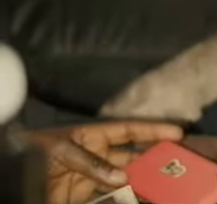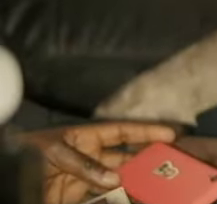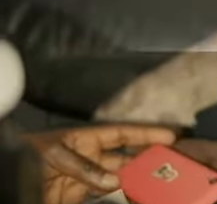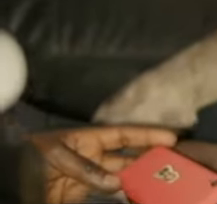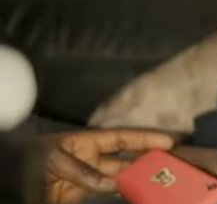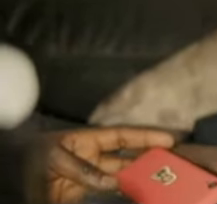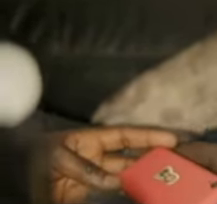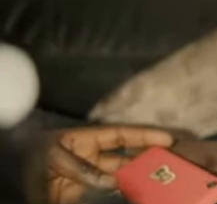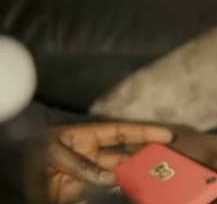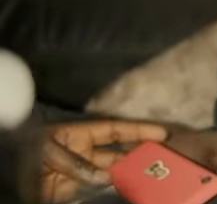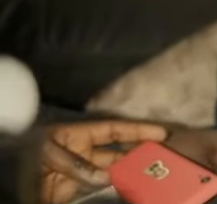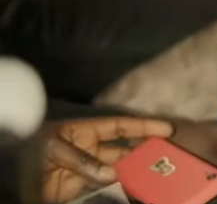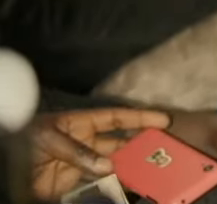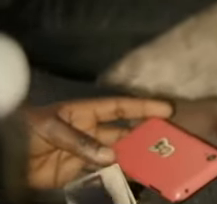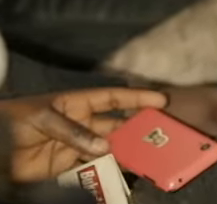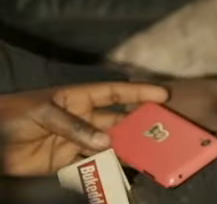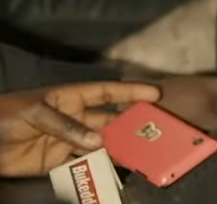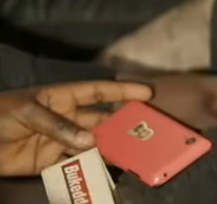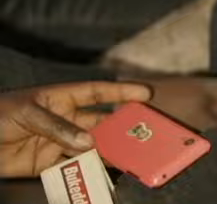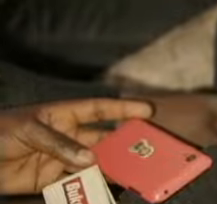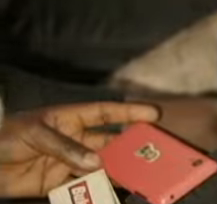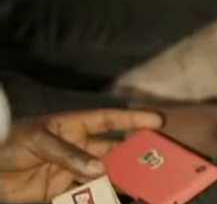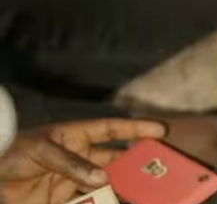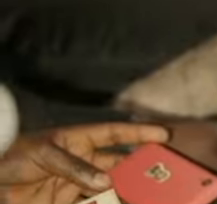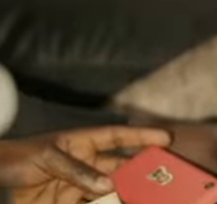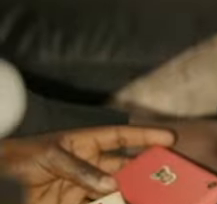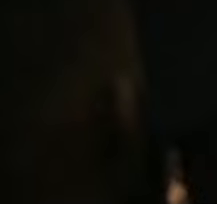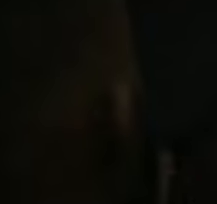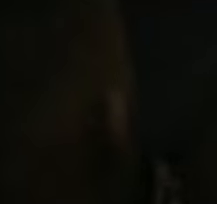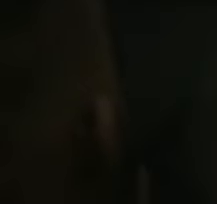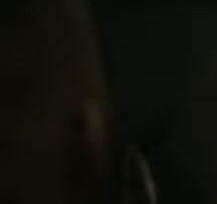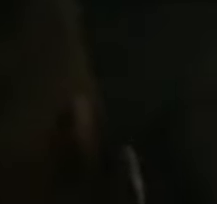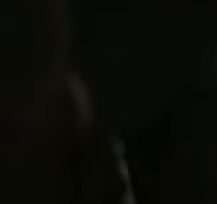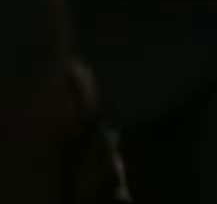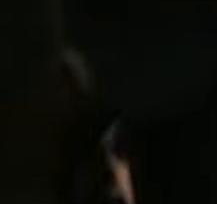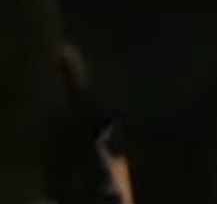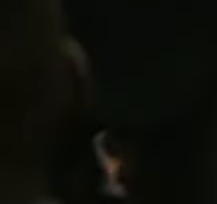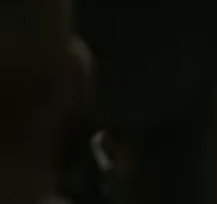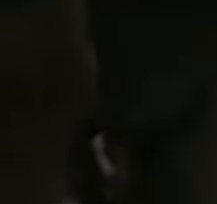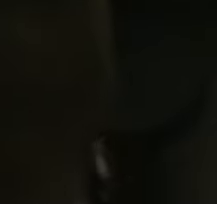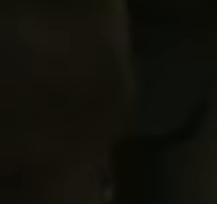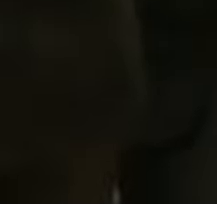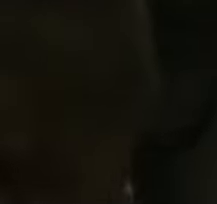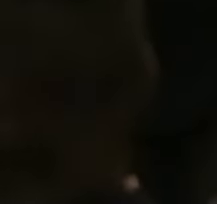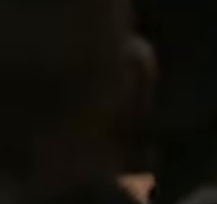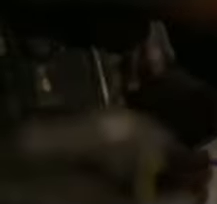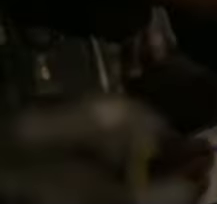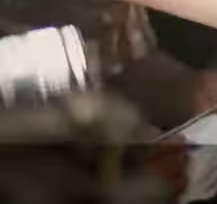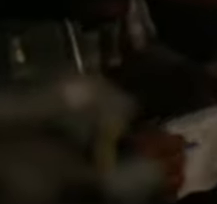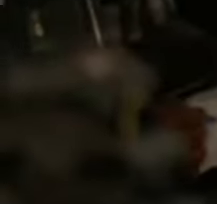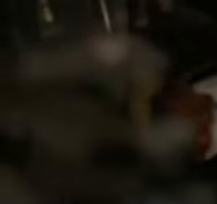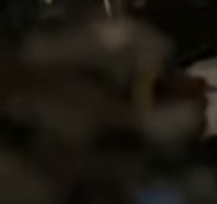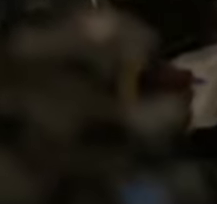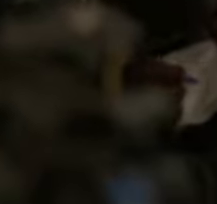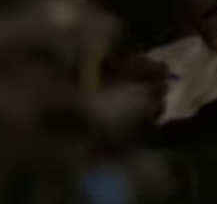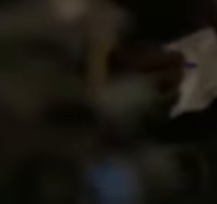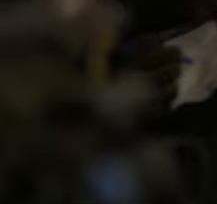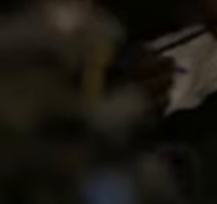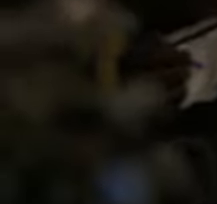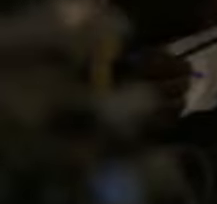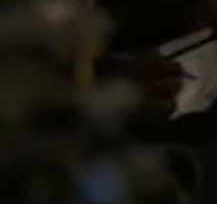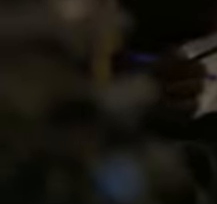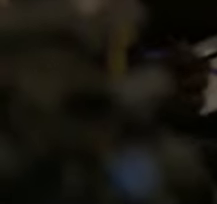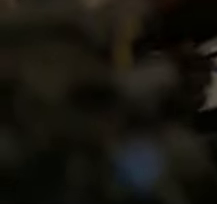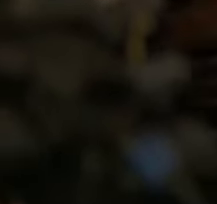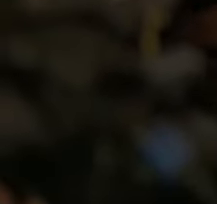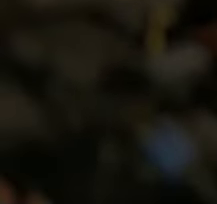Finally home, and I'm glad to be here. I'm sorry I will be able to address a press conference much later, but I'm glad to be